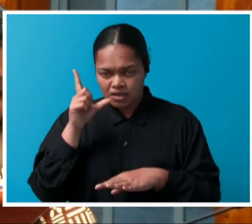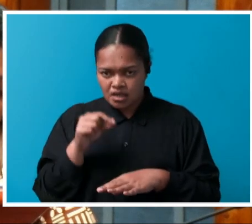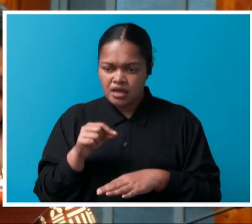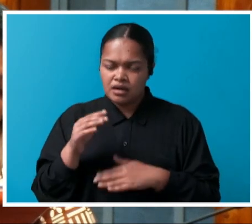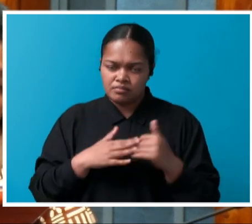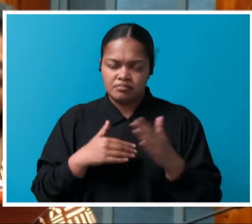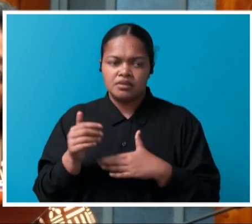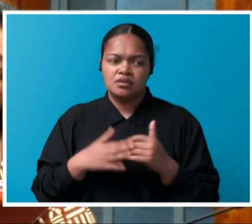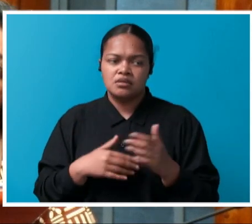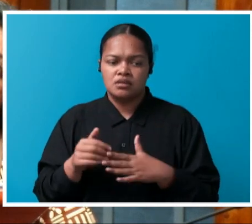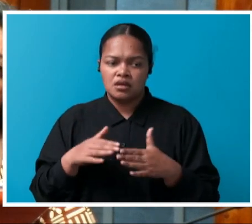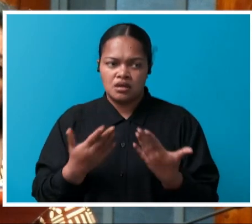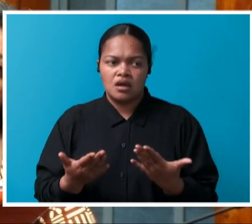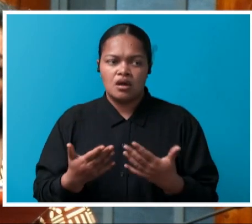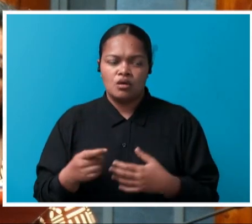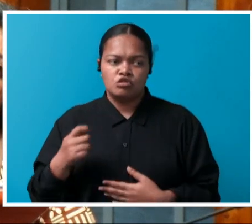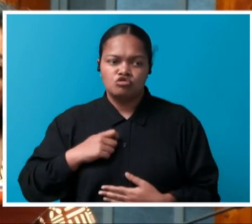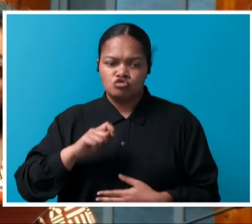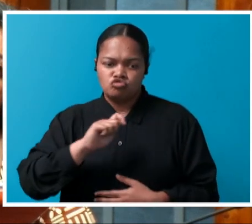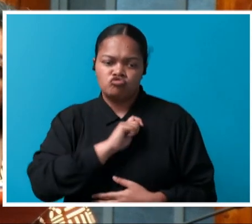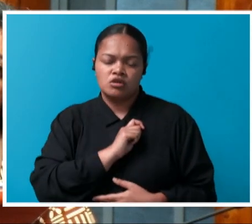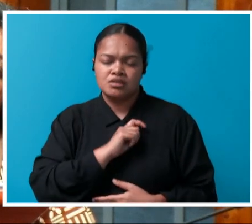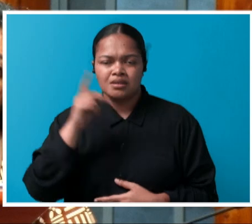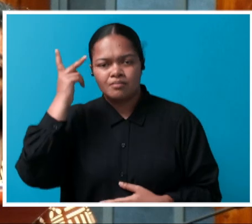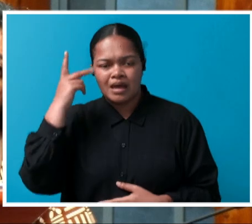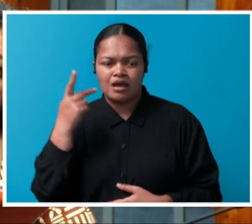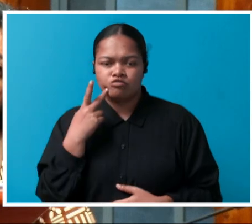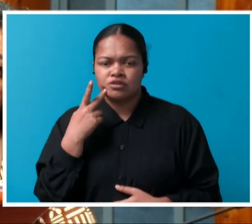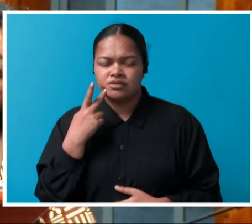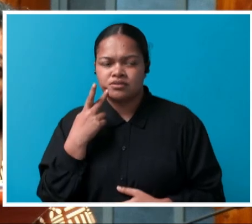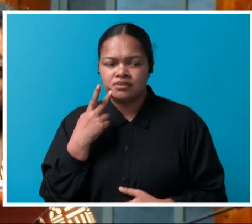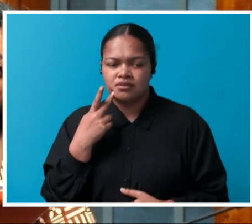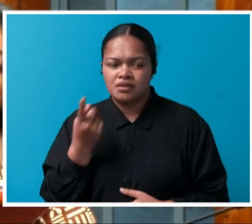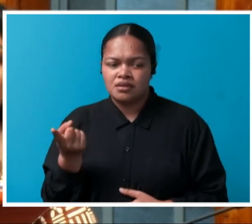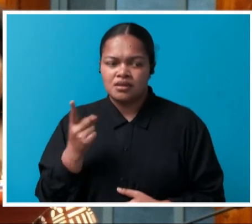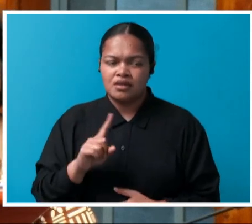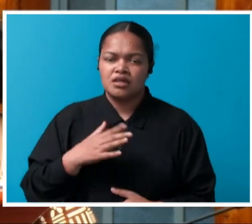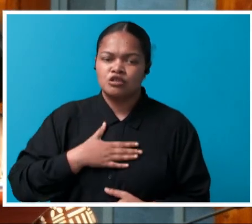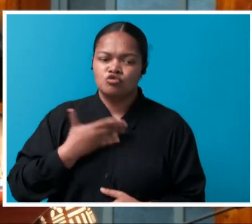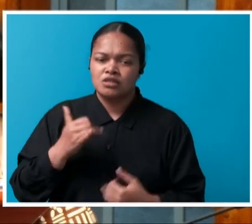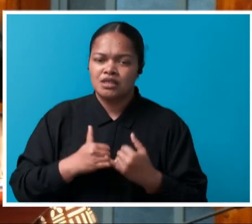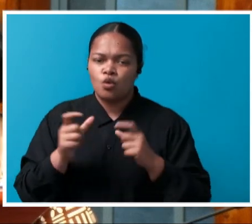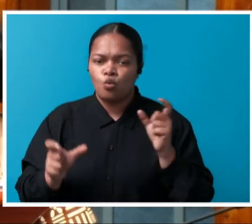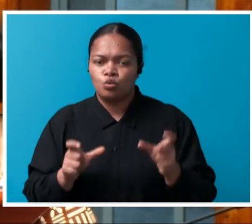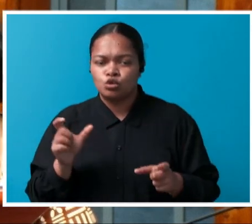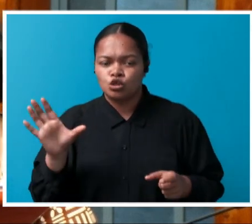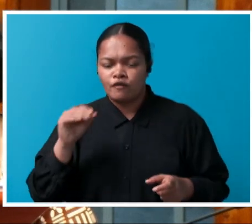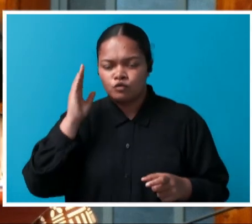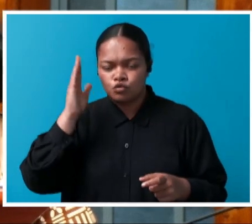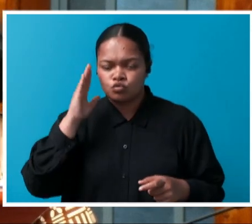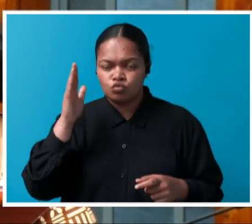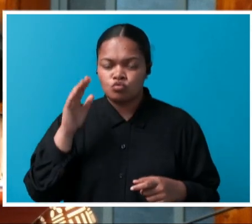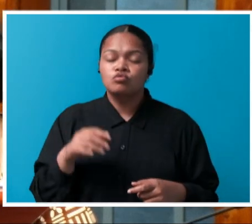School, which is now run under a trustee. Parents and interested stakeholders of the school have raised